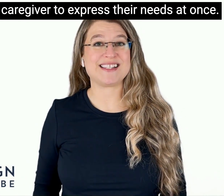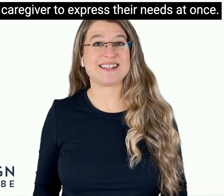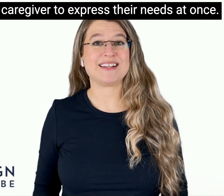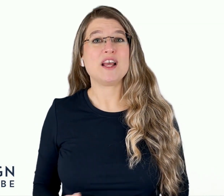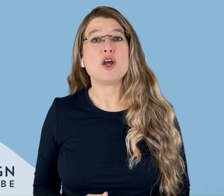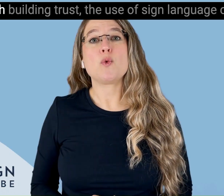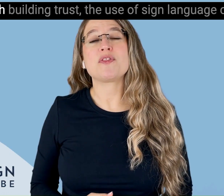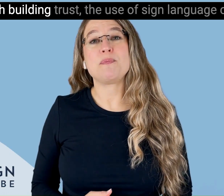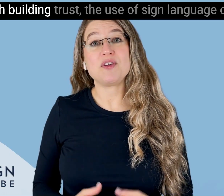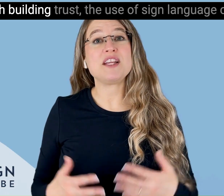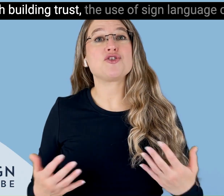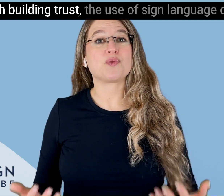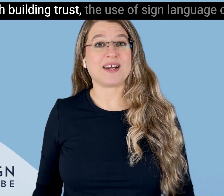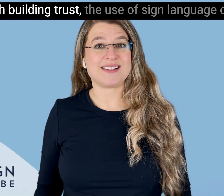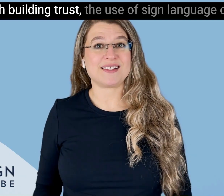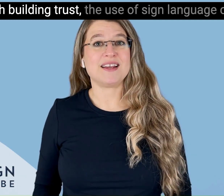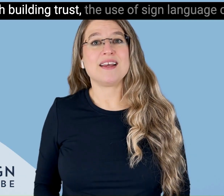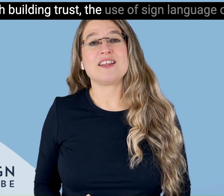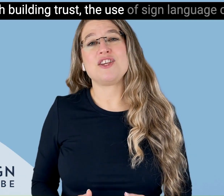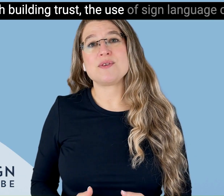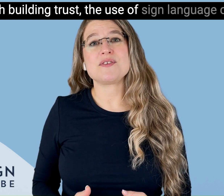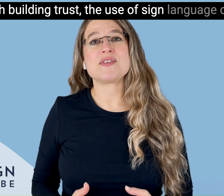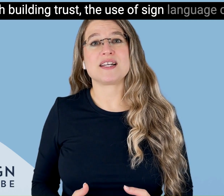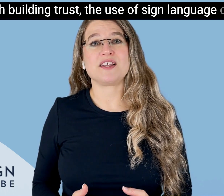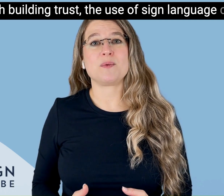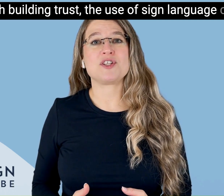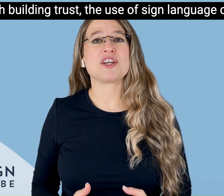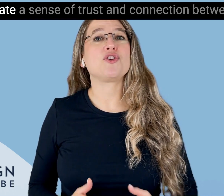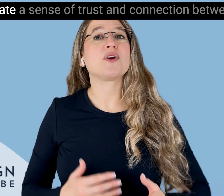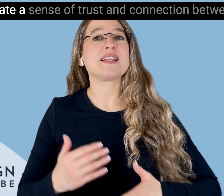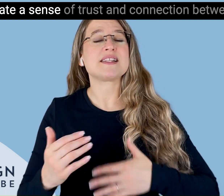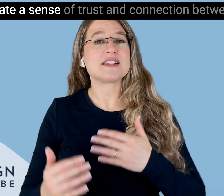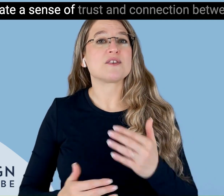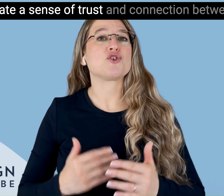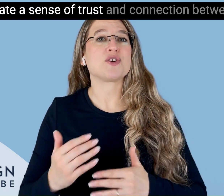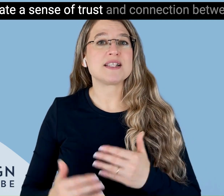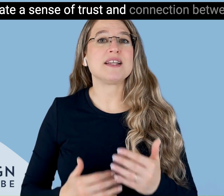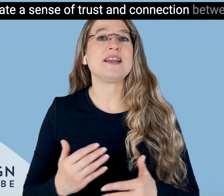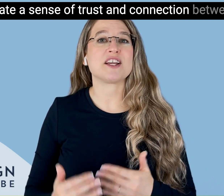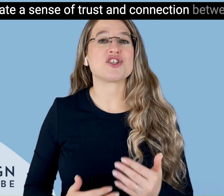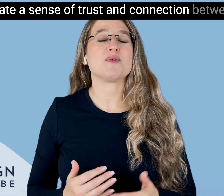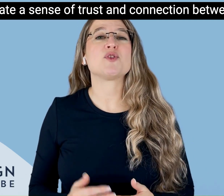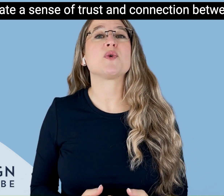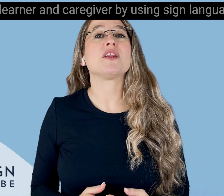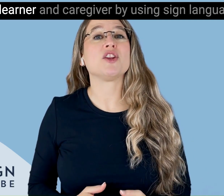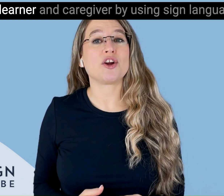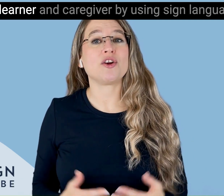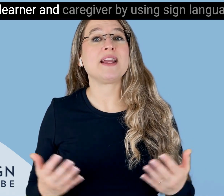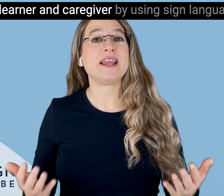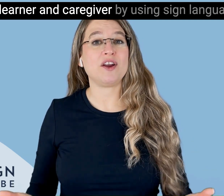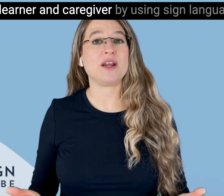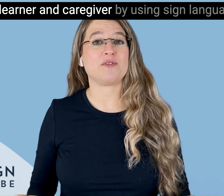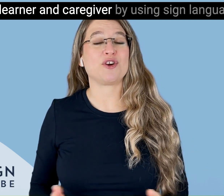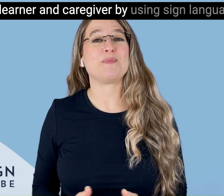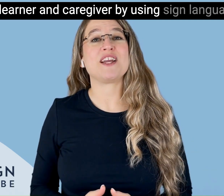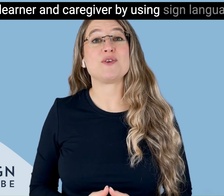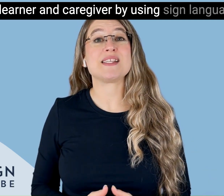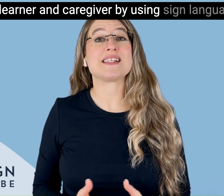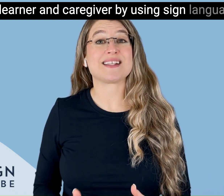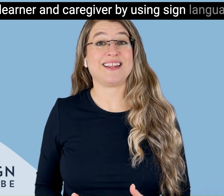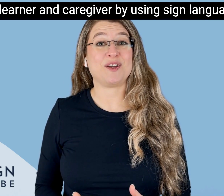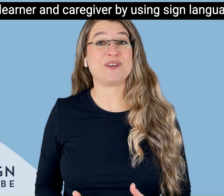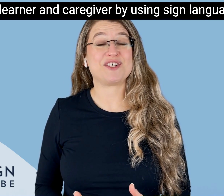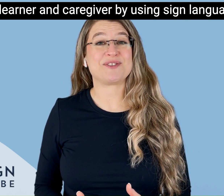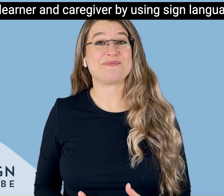and wants. With building trust, the use of sign language can create a sense of trust and connection between the learner and caregiver by